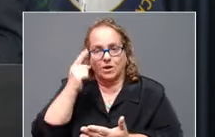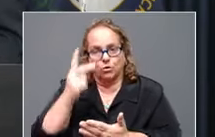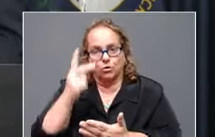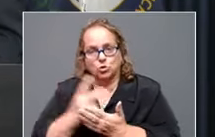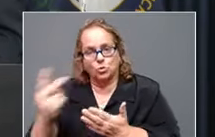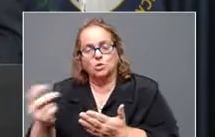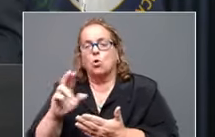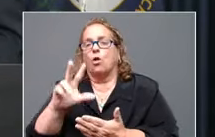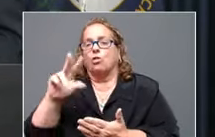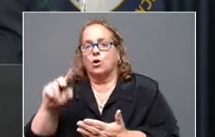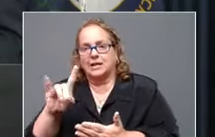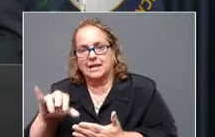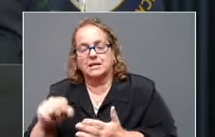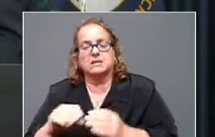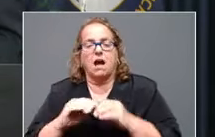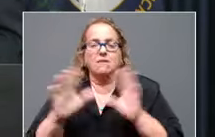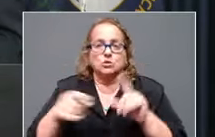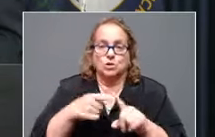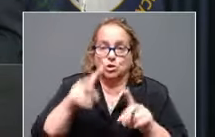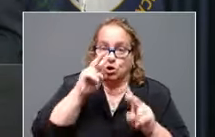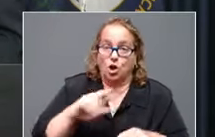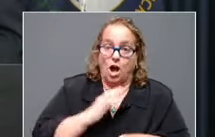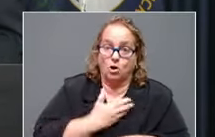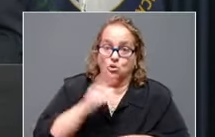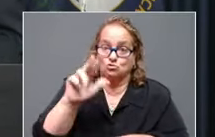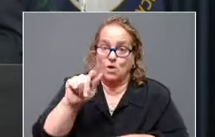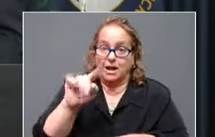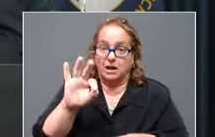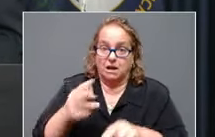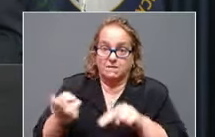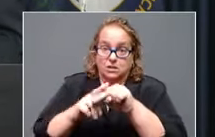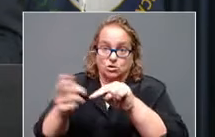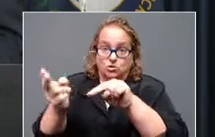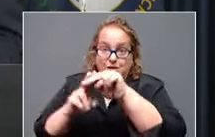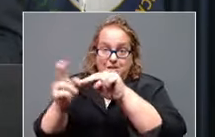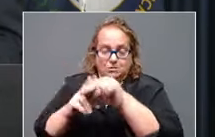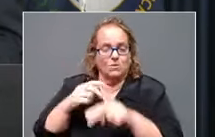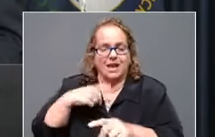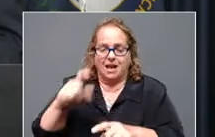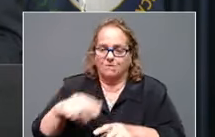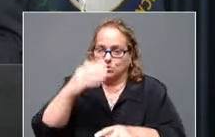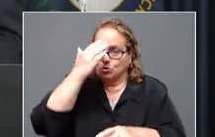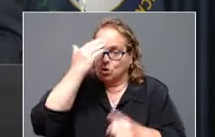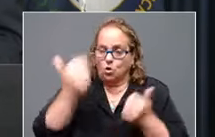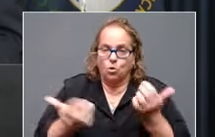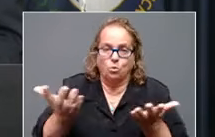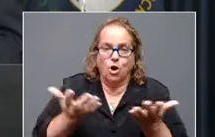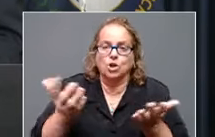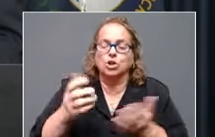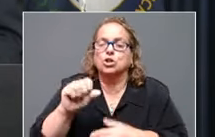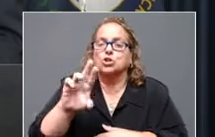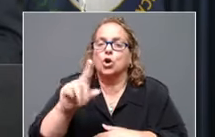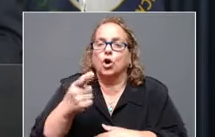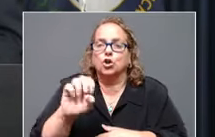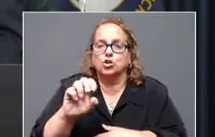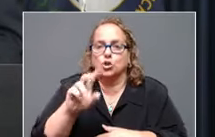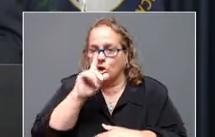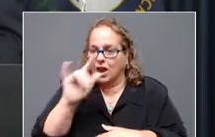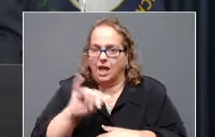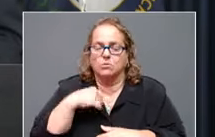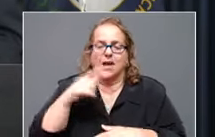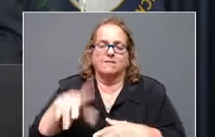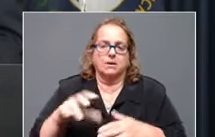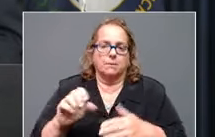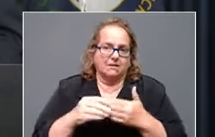look at these hospitalization numbers. We're going to continue to look at this surge and making decisions about what's next.